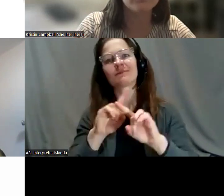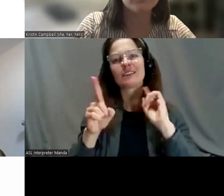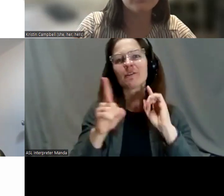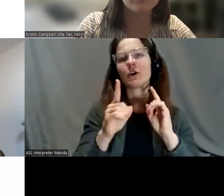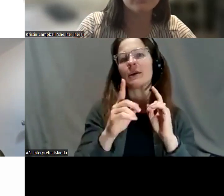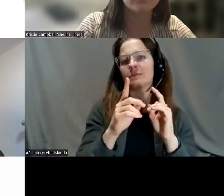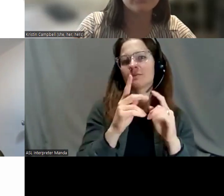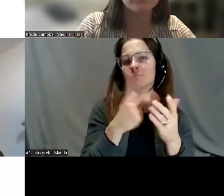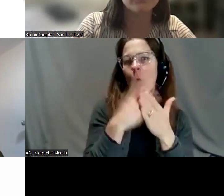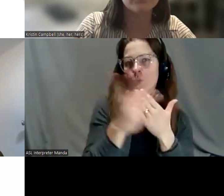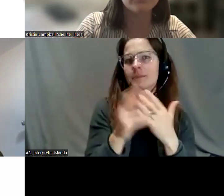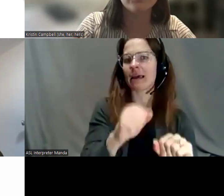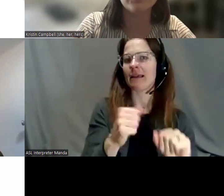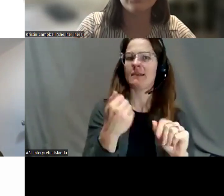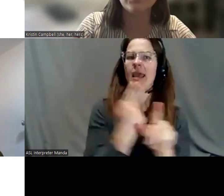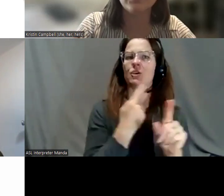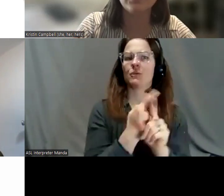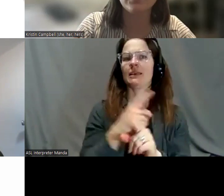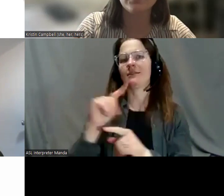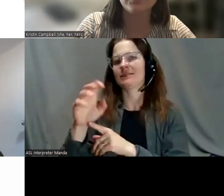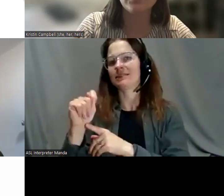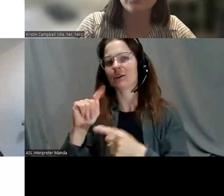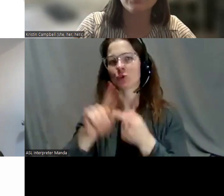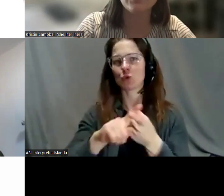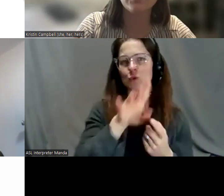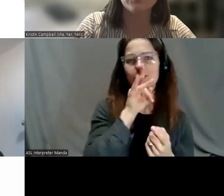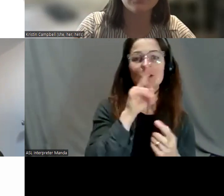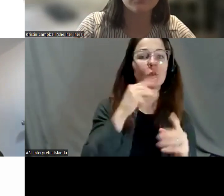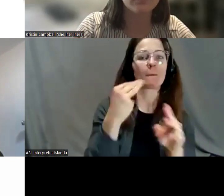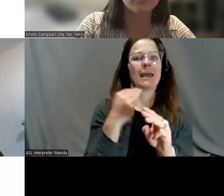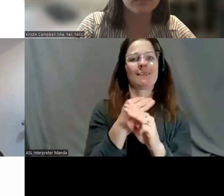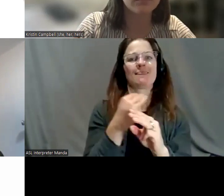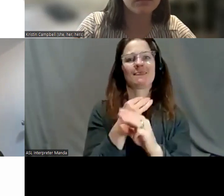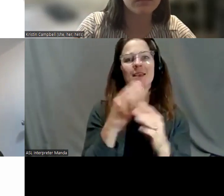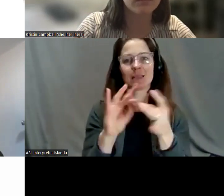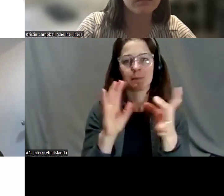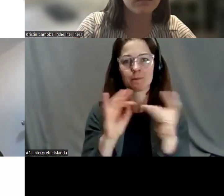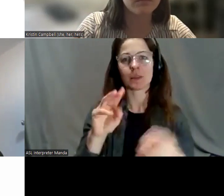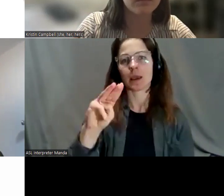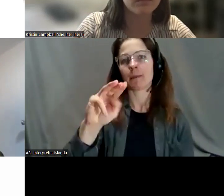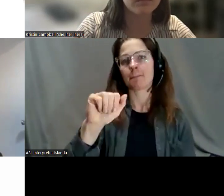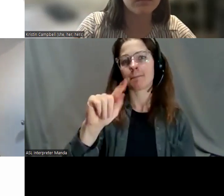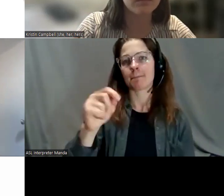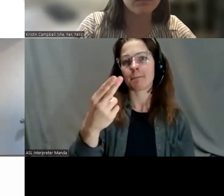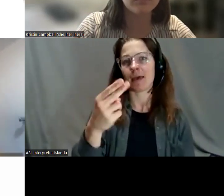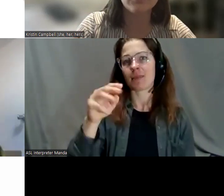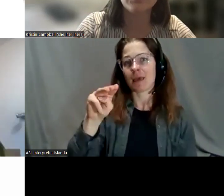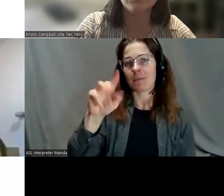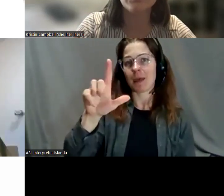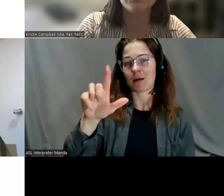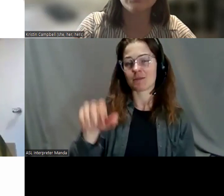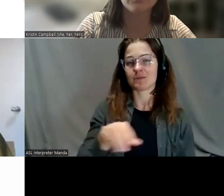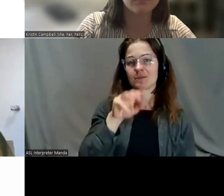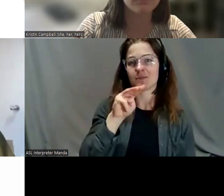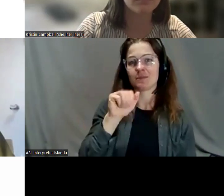enable accurate text-to-speech of mathematical statements. MathML and MathJax are two common ones.